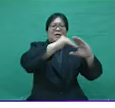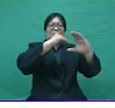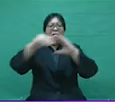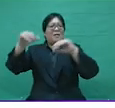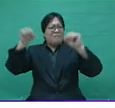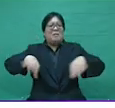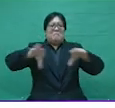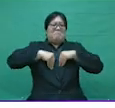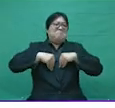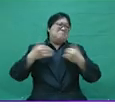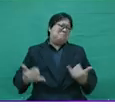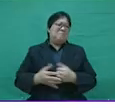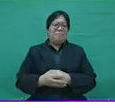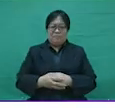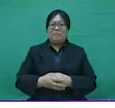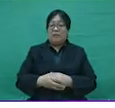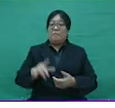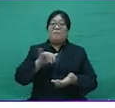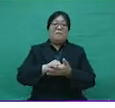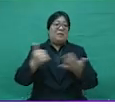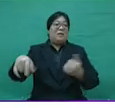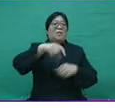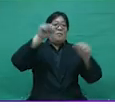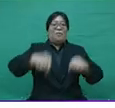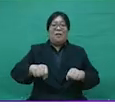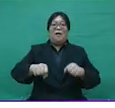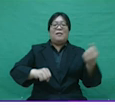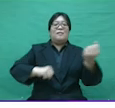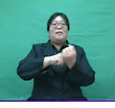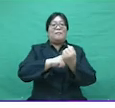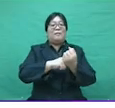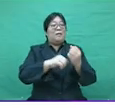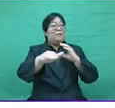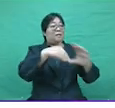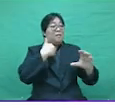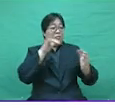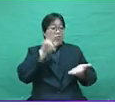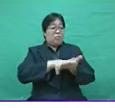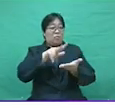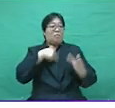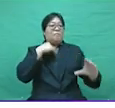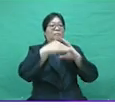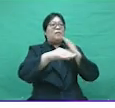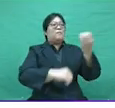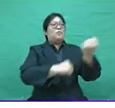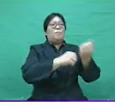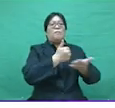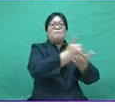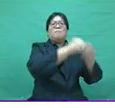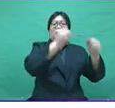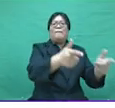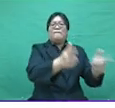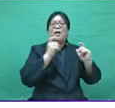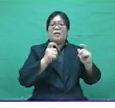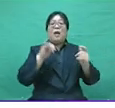emails, so that you can really send the financial support very, very quick was necessary. That